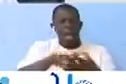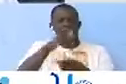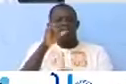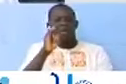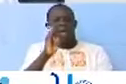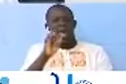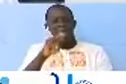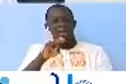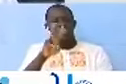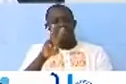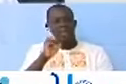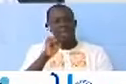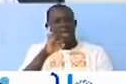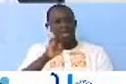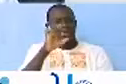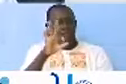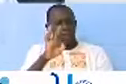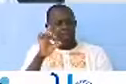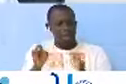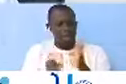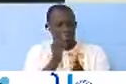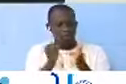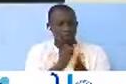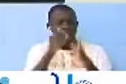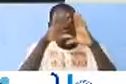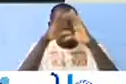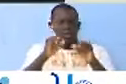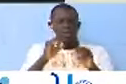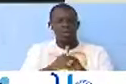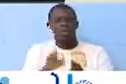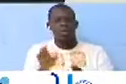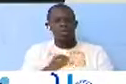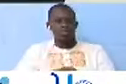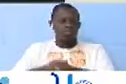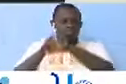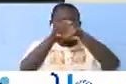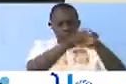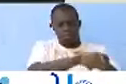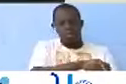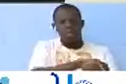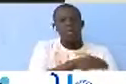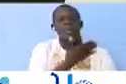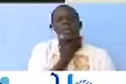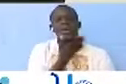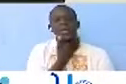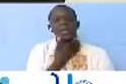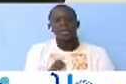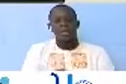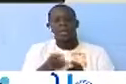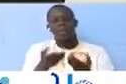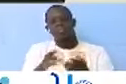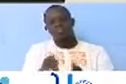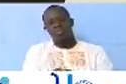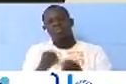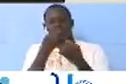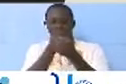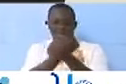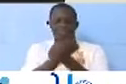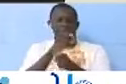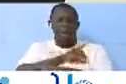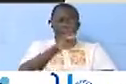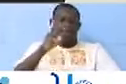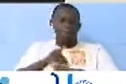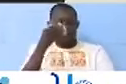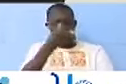they took him to light detention. Please, Mr. Sanneh, you know we are not working at the NIA, so some of